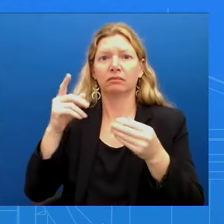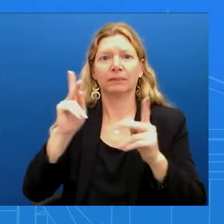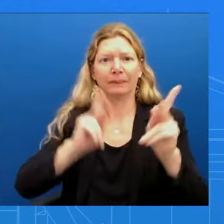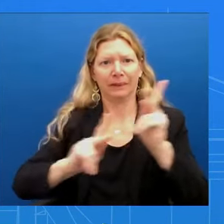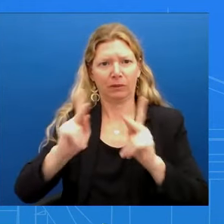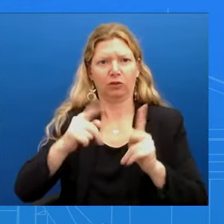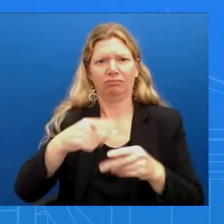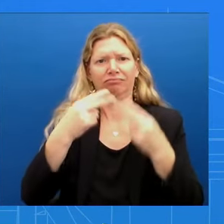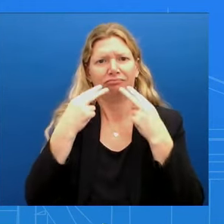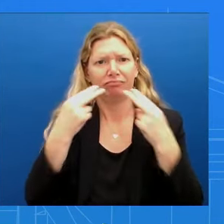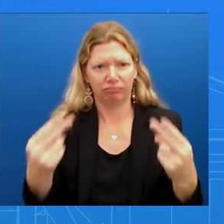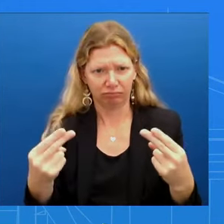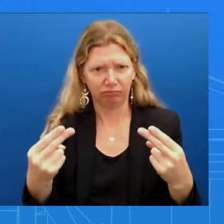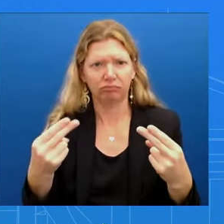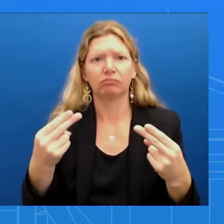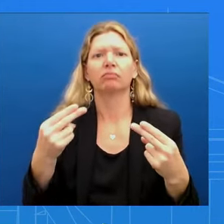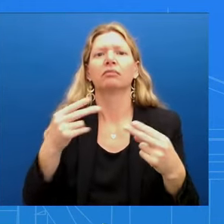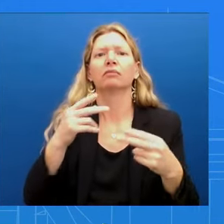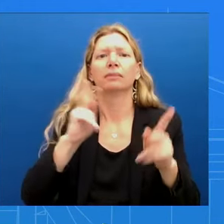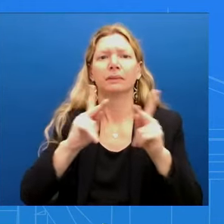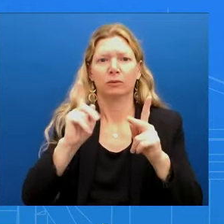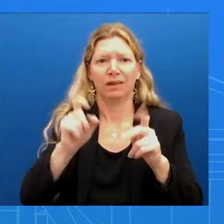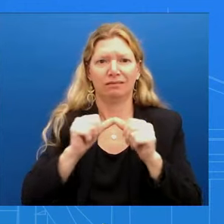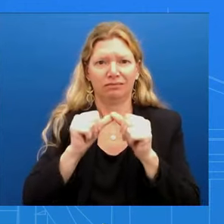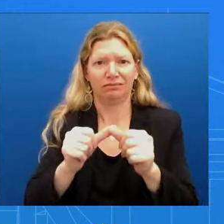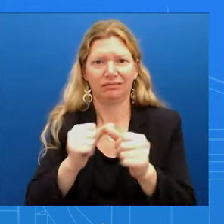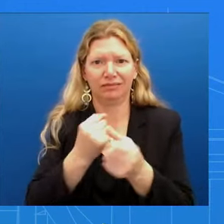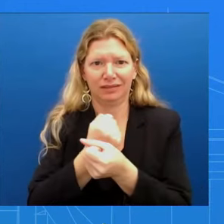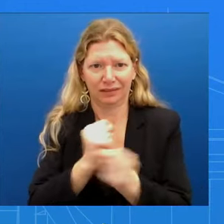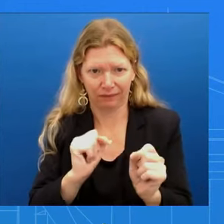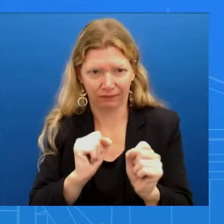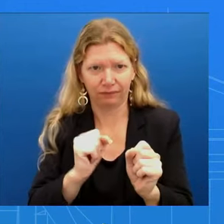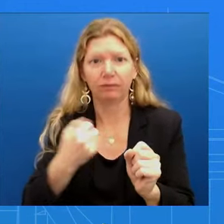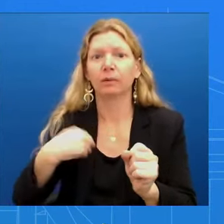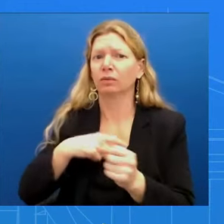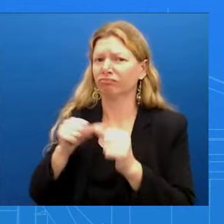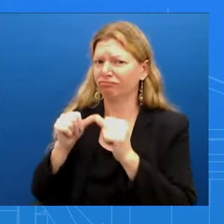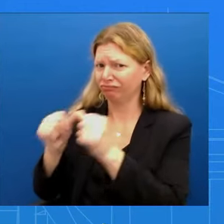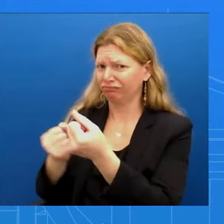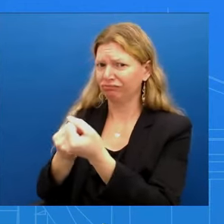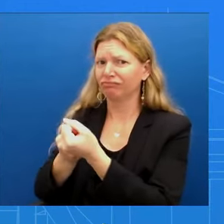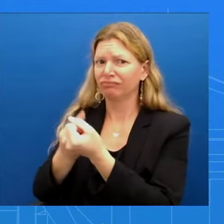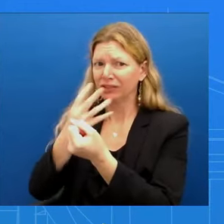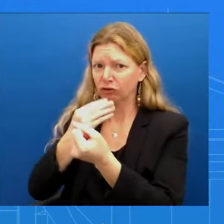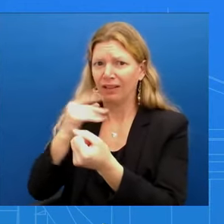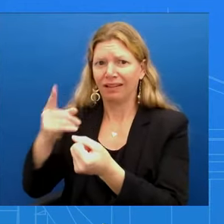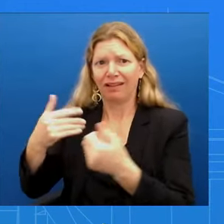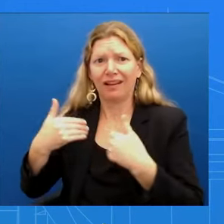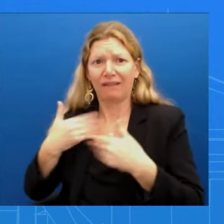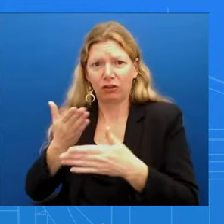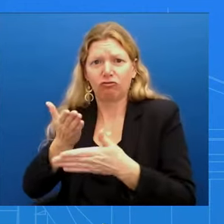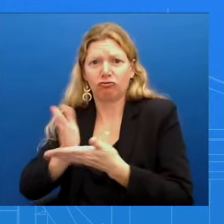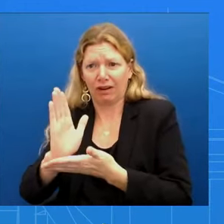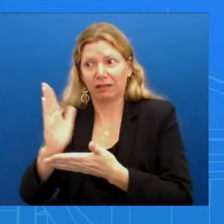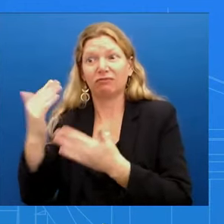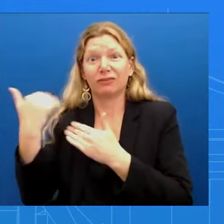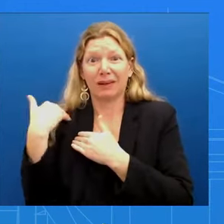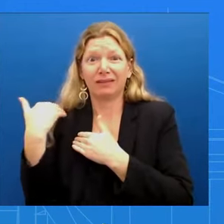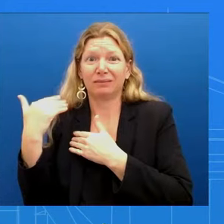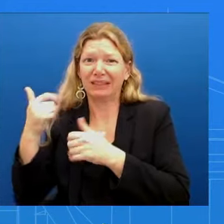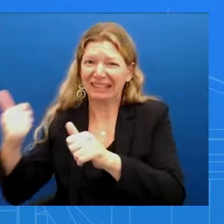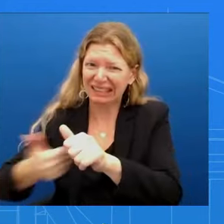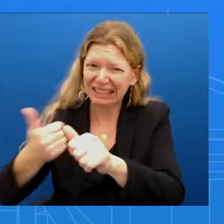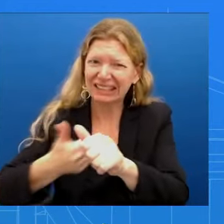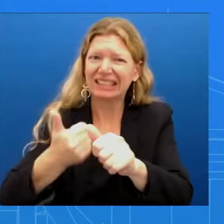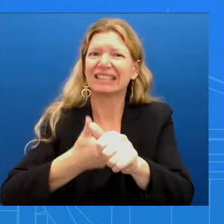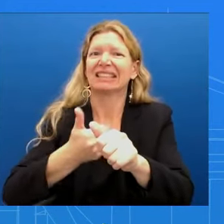have a right and a responsibility to go after Hamas We're going to make sure that they can continue to do that But as from the very beginning We want to make sure that they do that in a way that